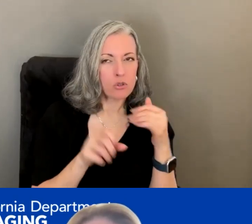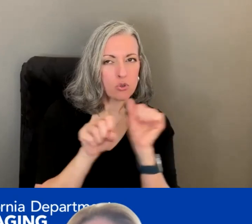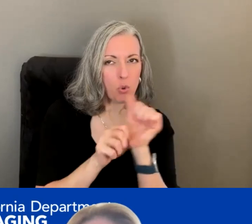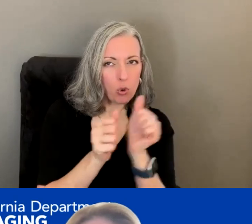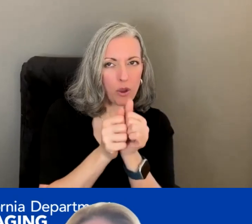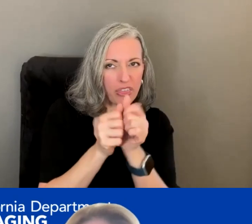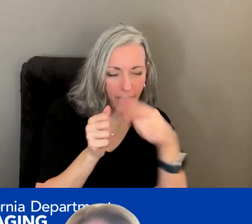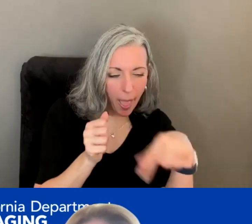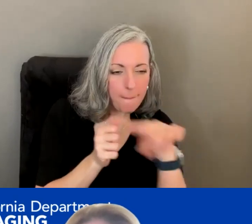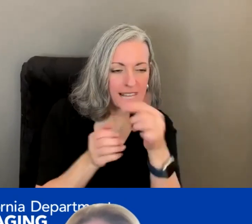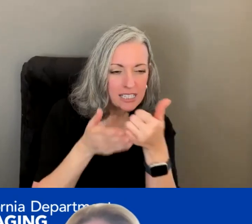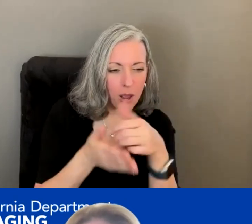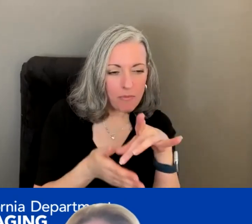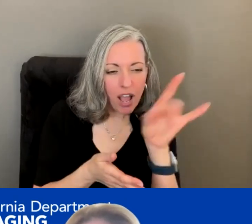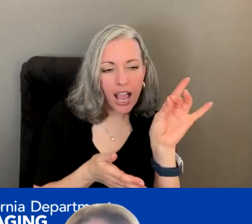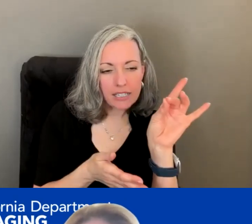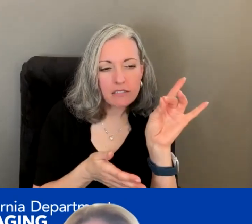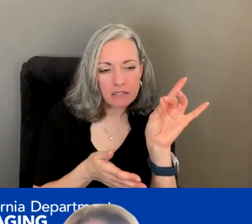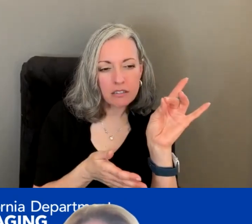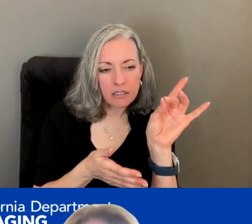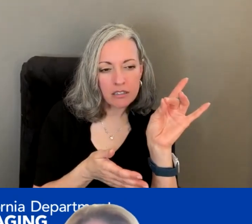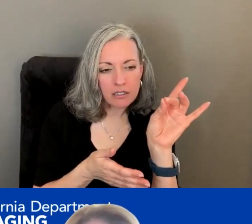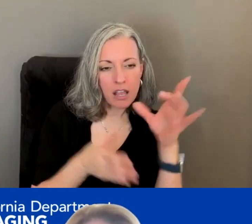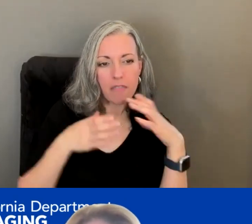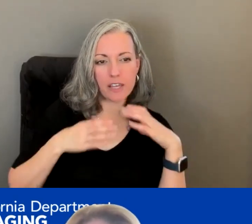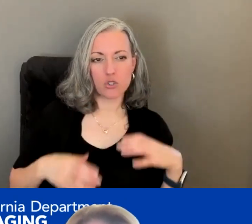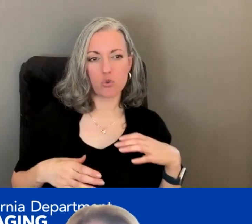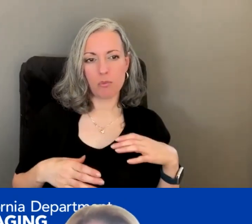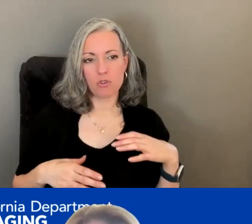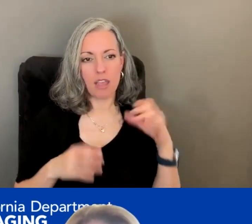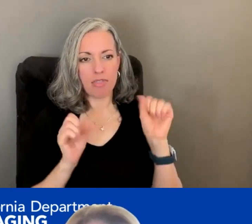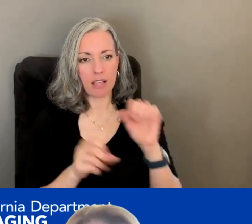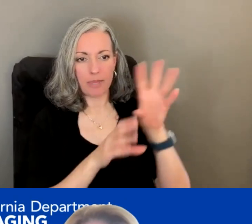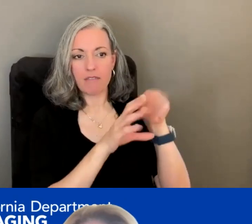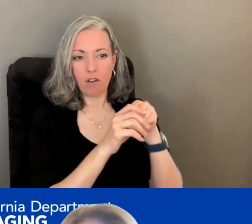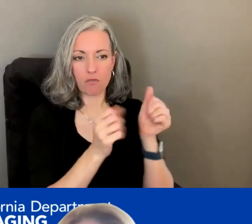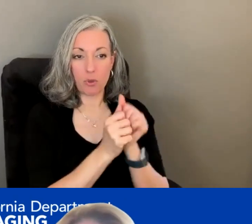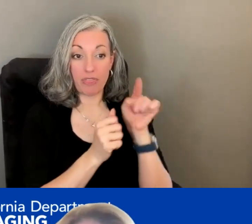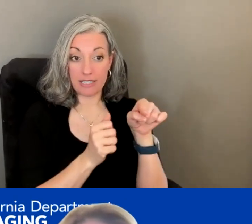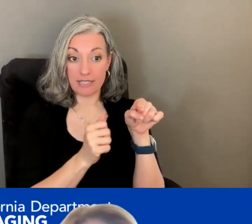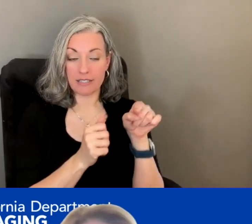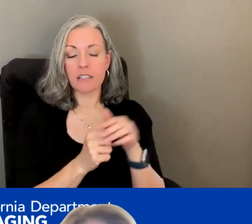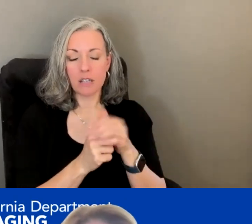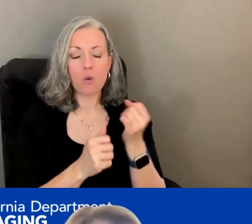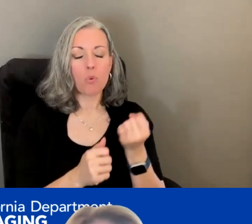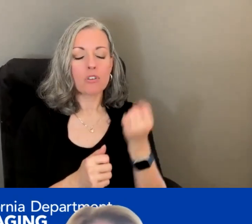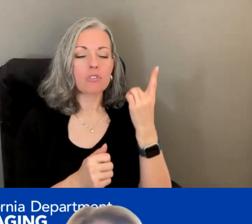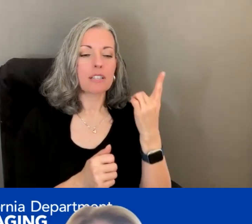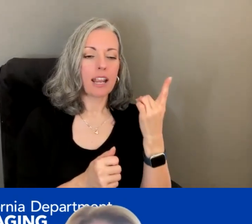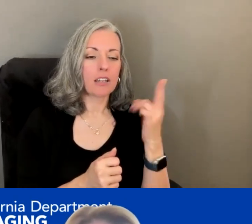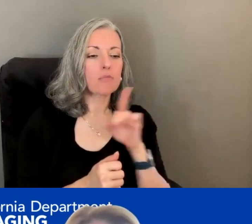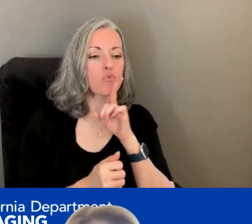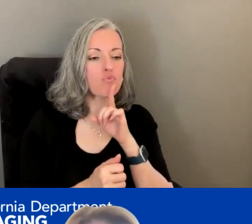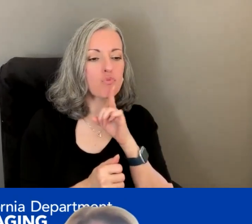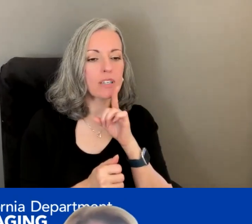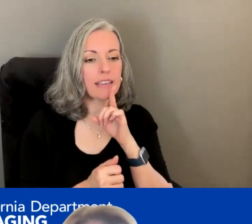help find the consumers that could participate in this. We understand that we would be